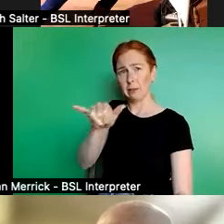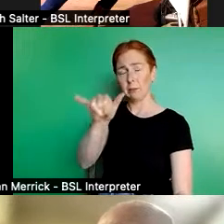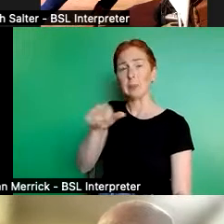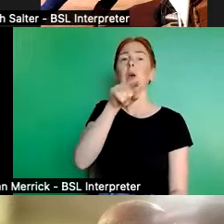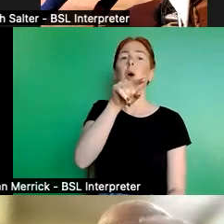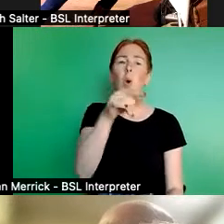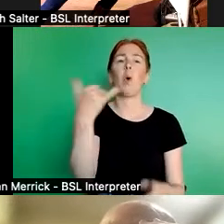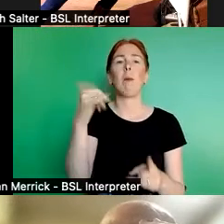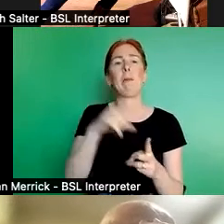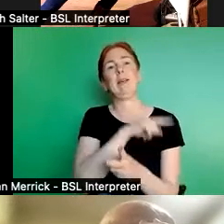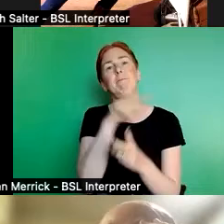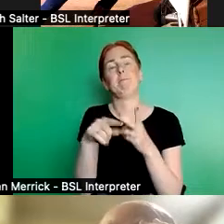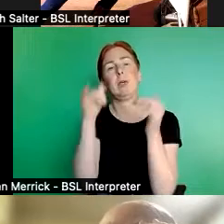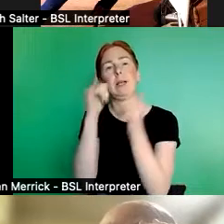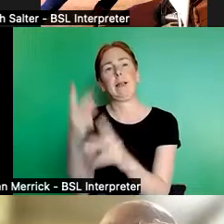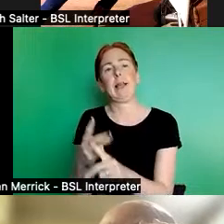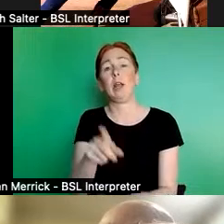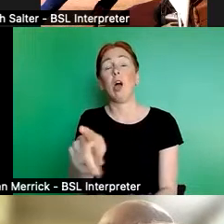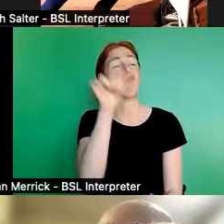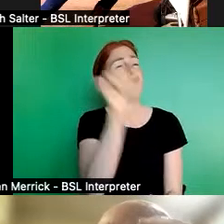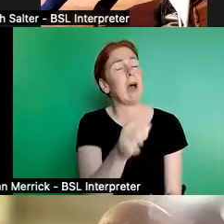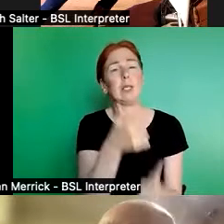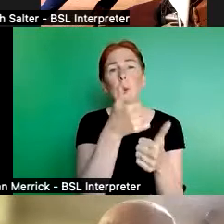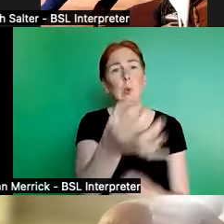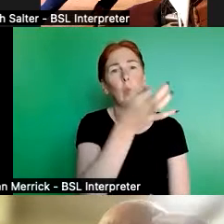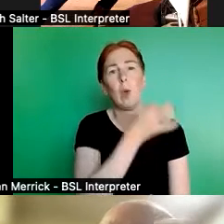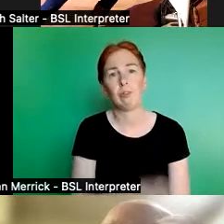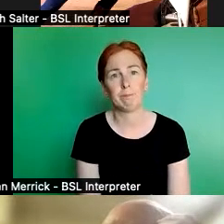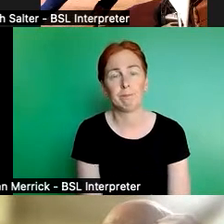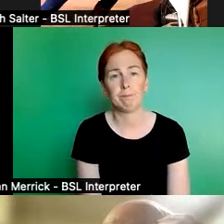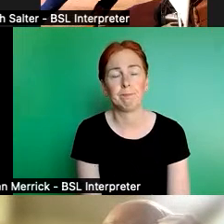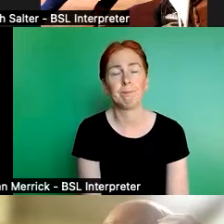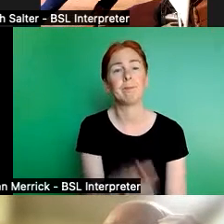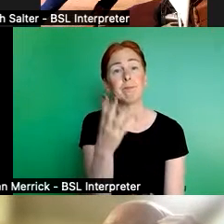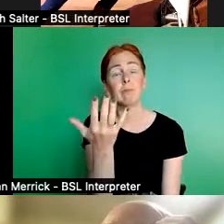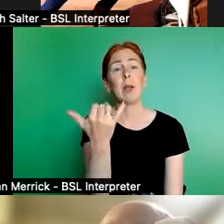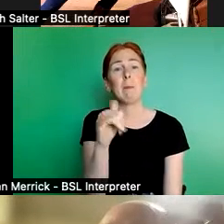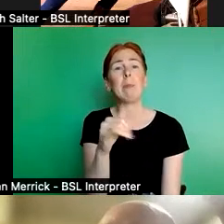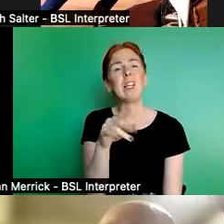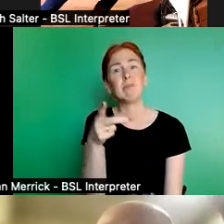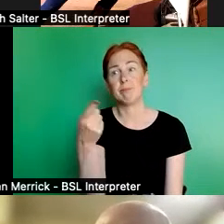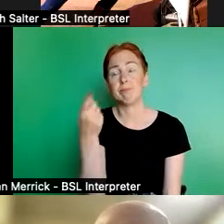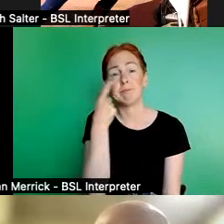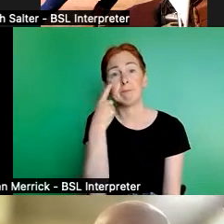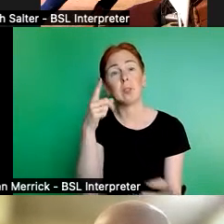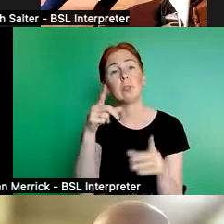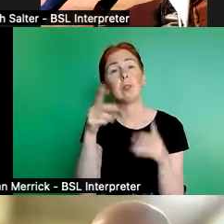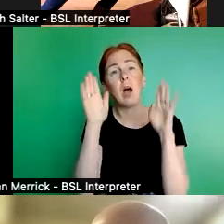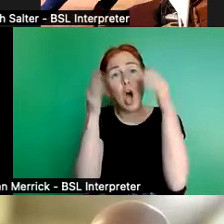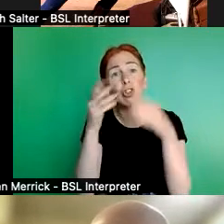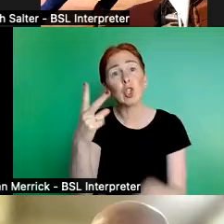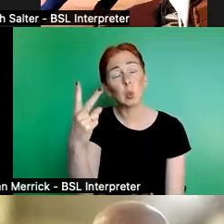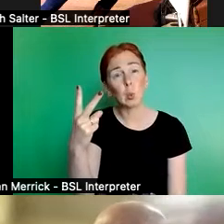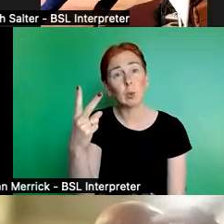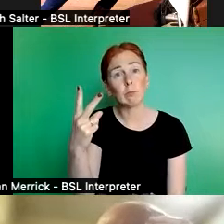and it's just cropped up on the genetic report because we're doing genetic testing so young. And we might